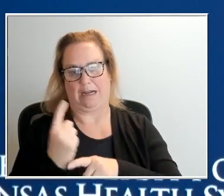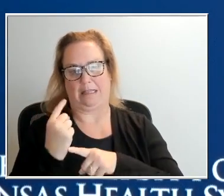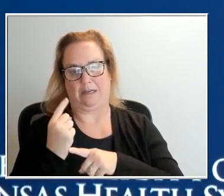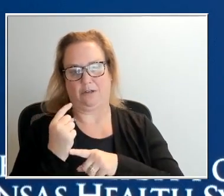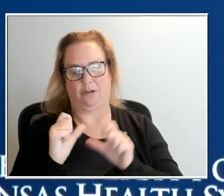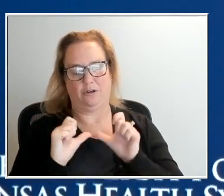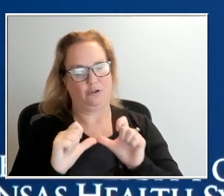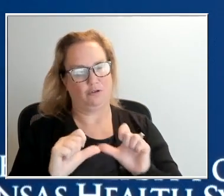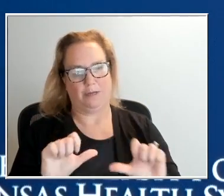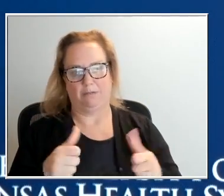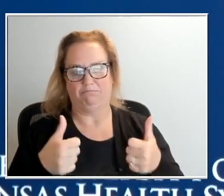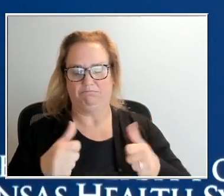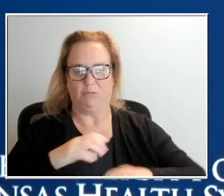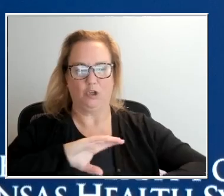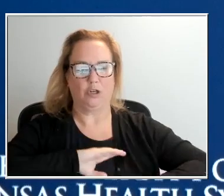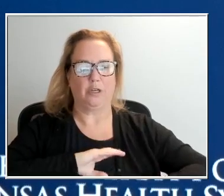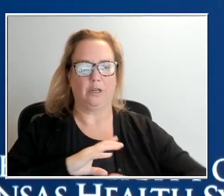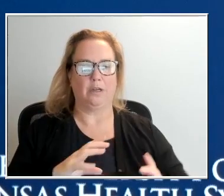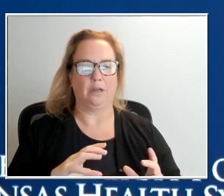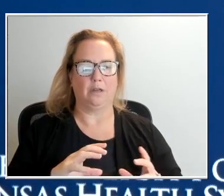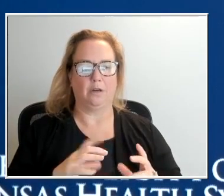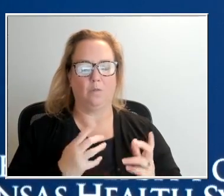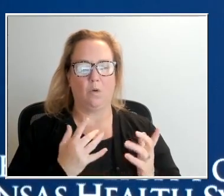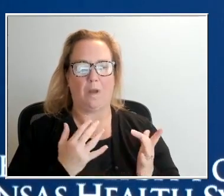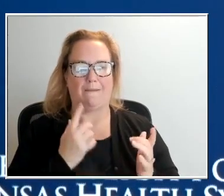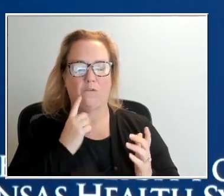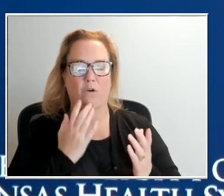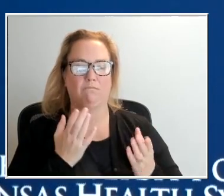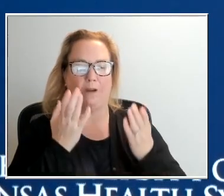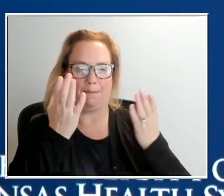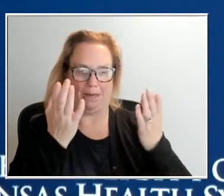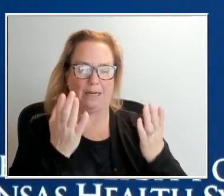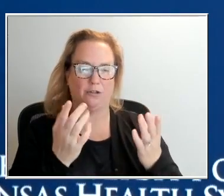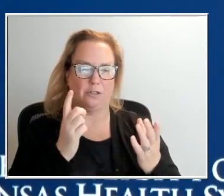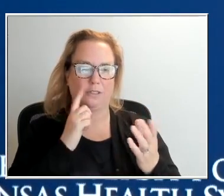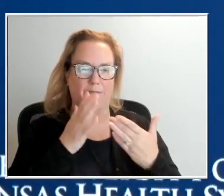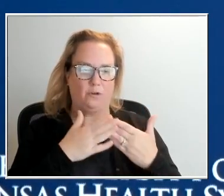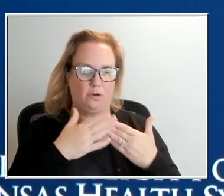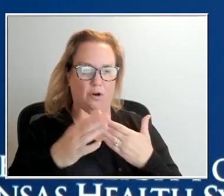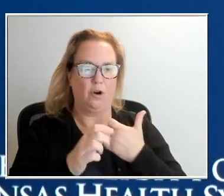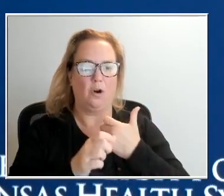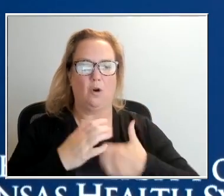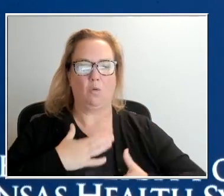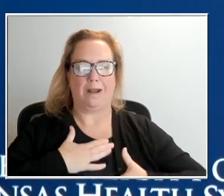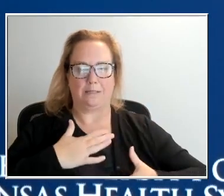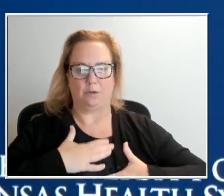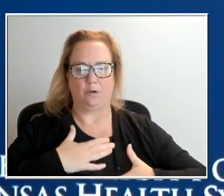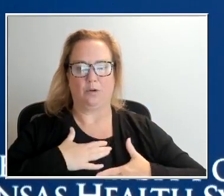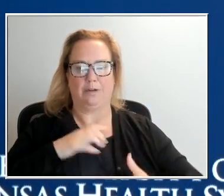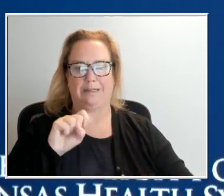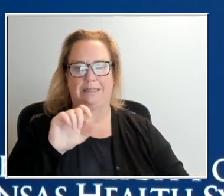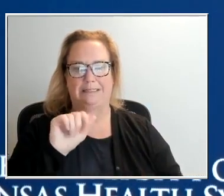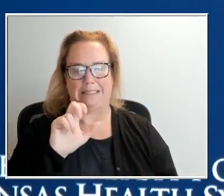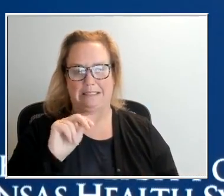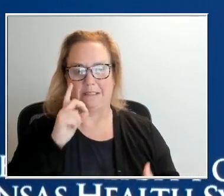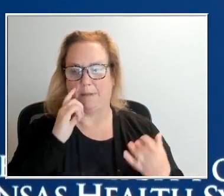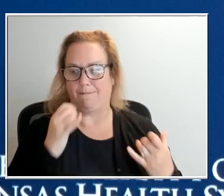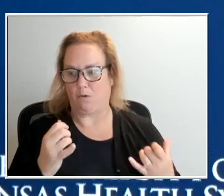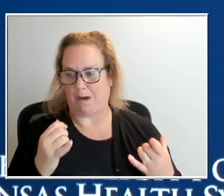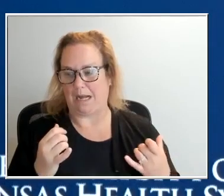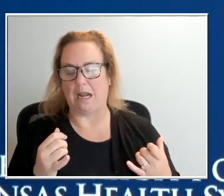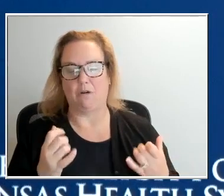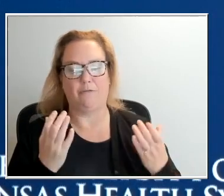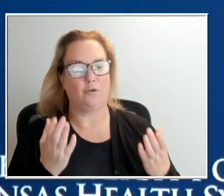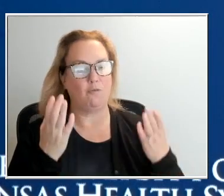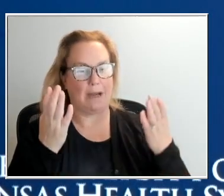good. We will rate further recommendations on that in subsequent respiratory viral seasons, but right now, if you are recommended